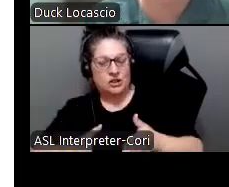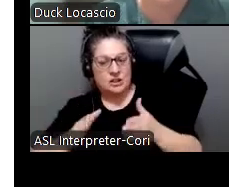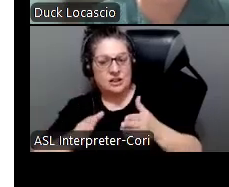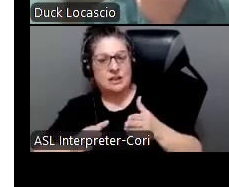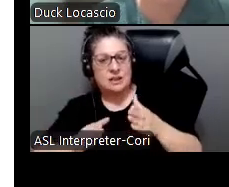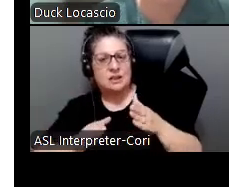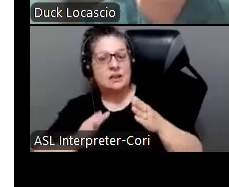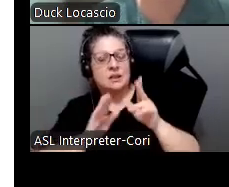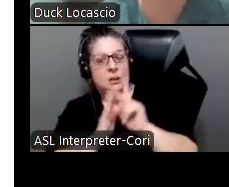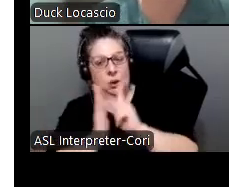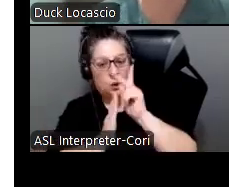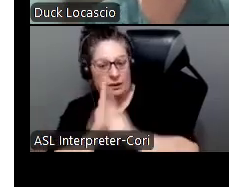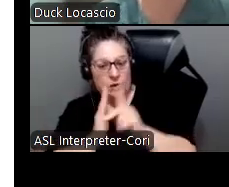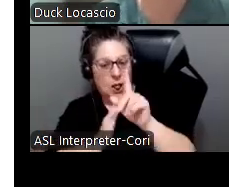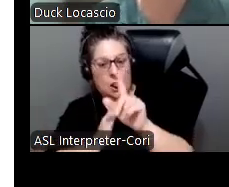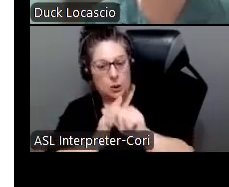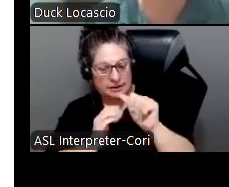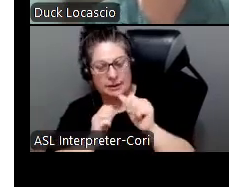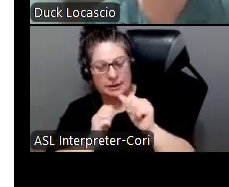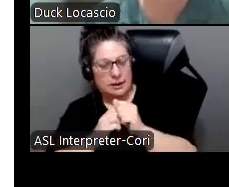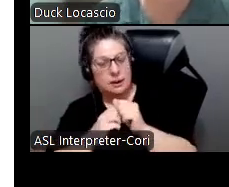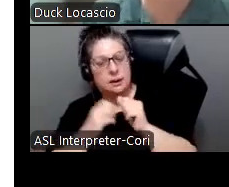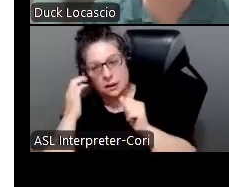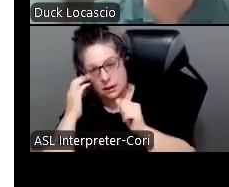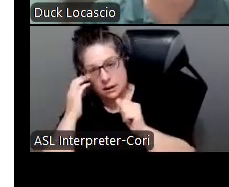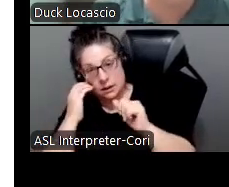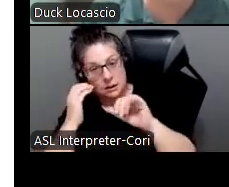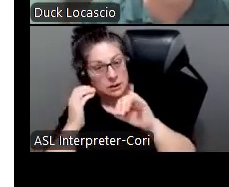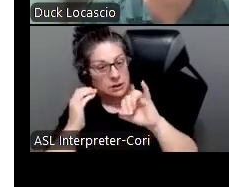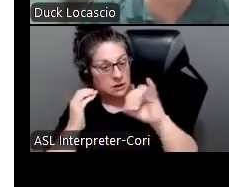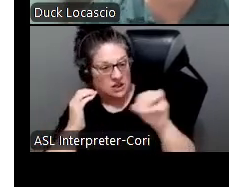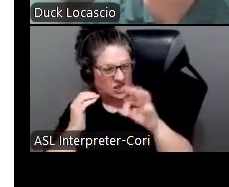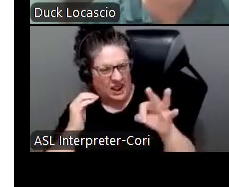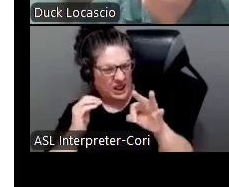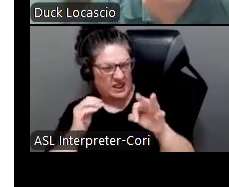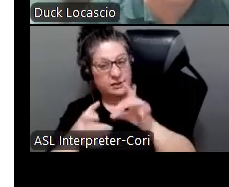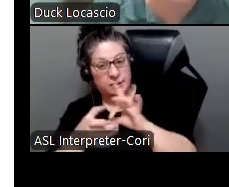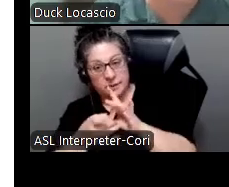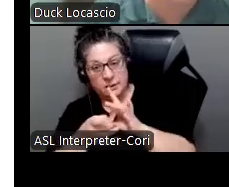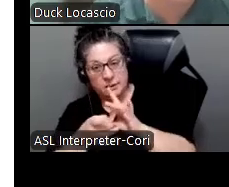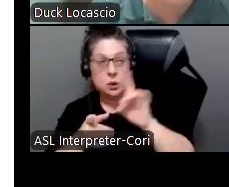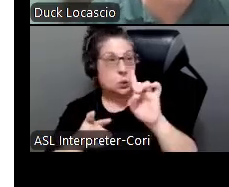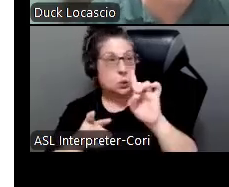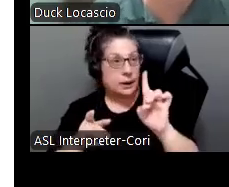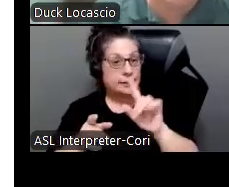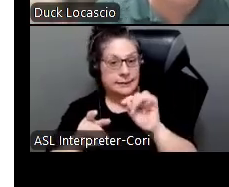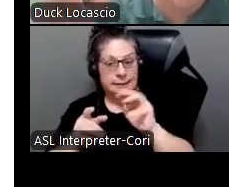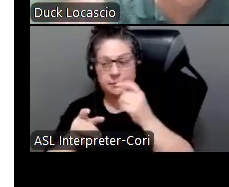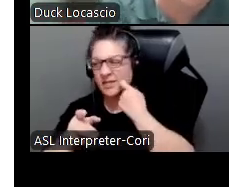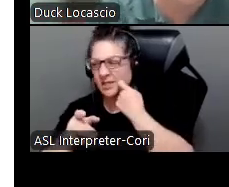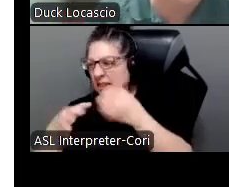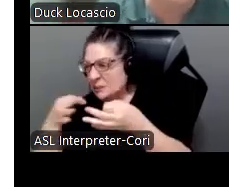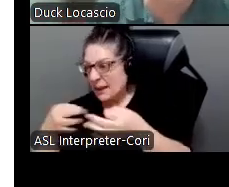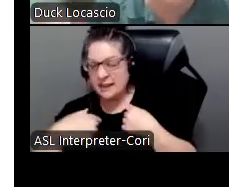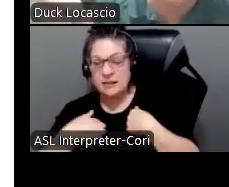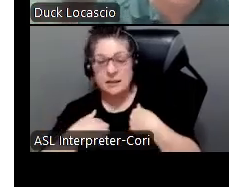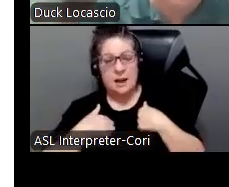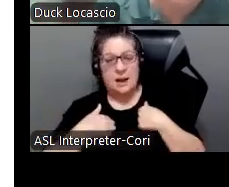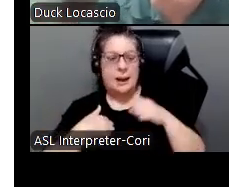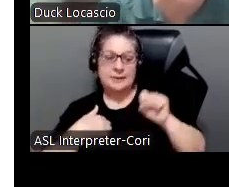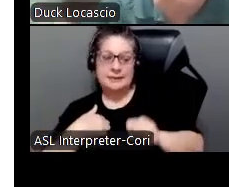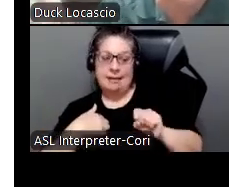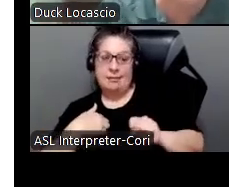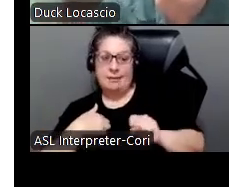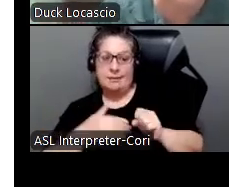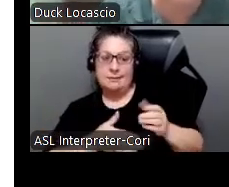Louisiana Department of Wildlife and Fisheries. So, Jeff, as far as geography, what Tim just laid out, I'm kind of the southern